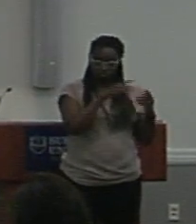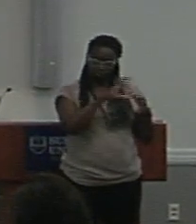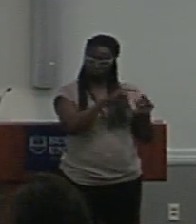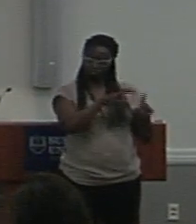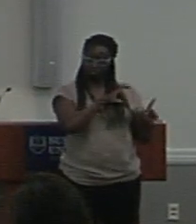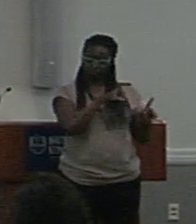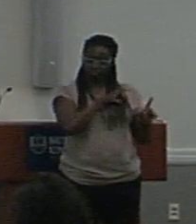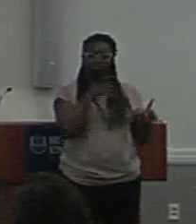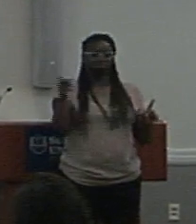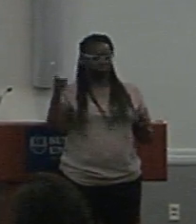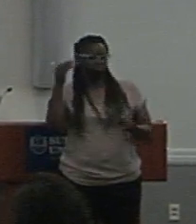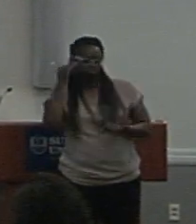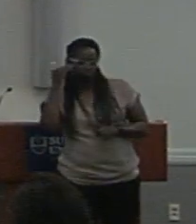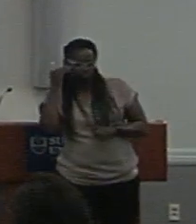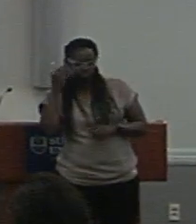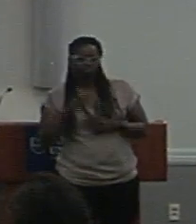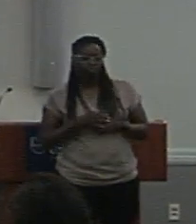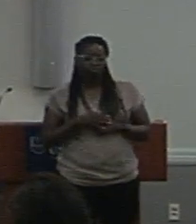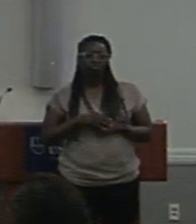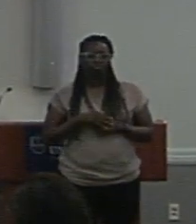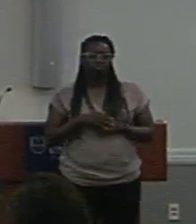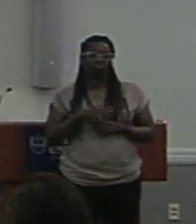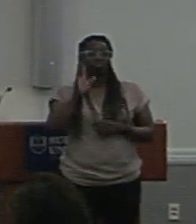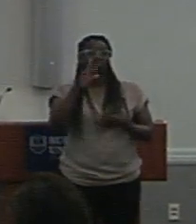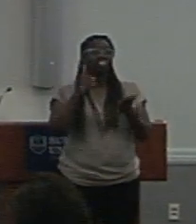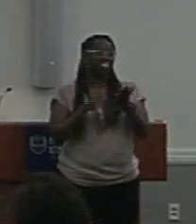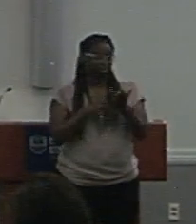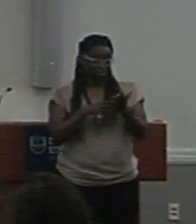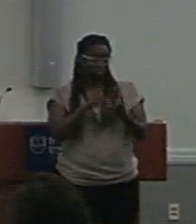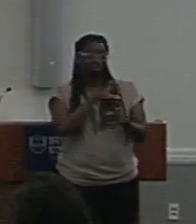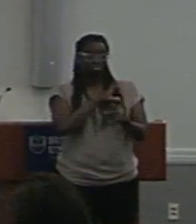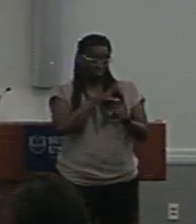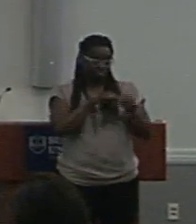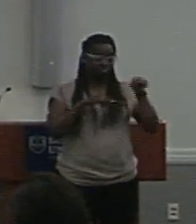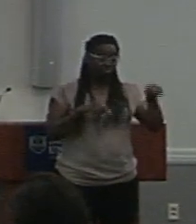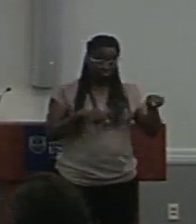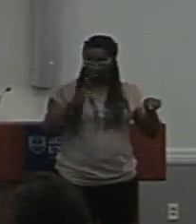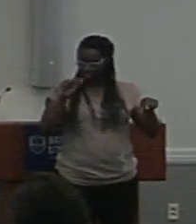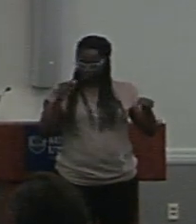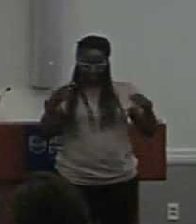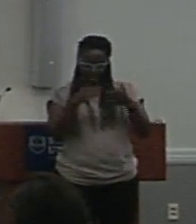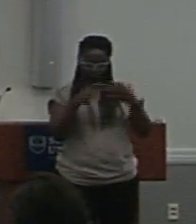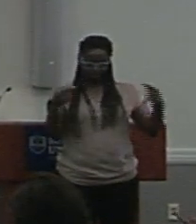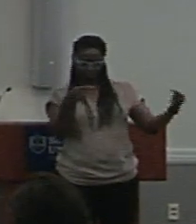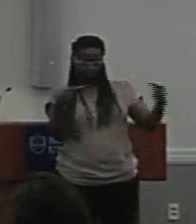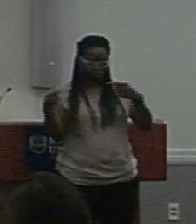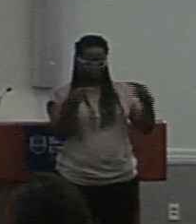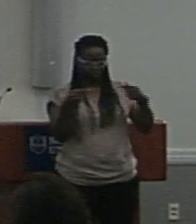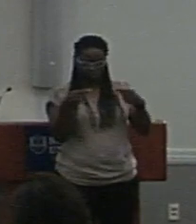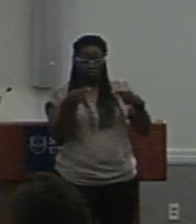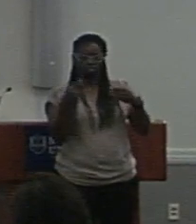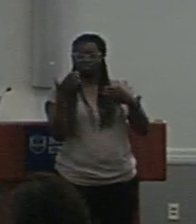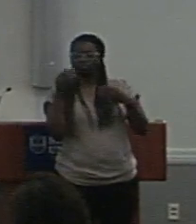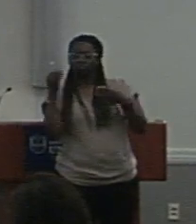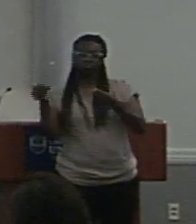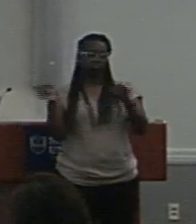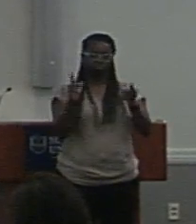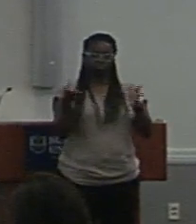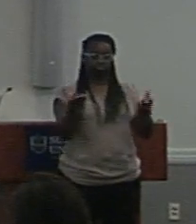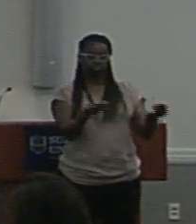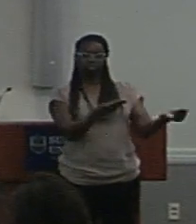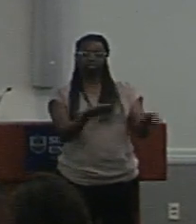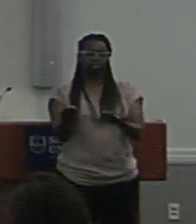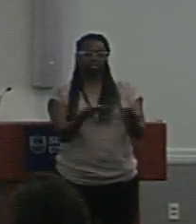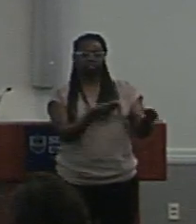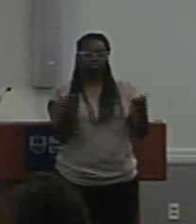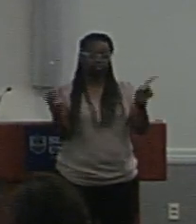interactions between the police and people with disabilities that really could use help from a clinician. We also partner with nonprofits in this